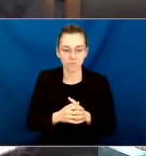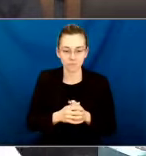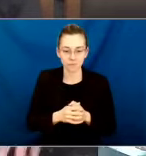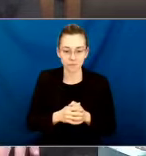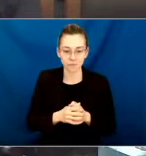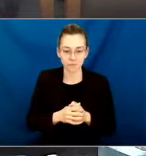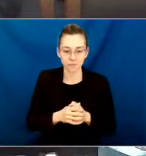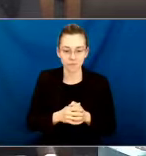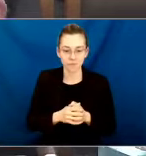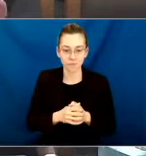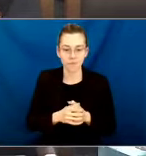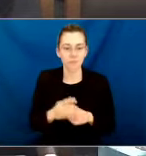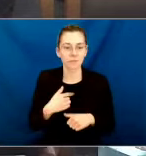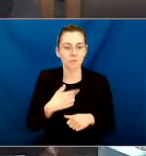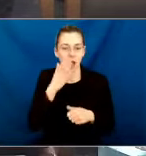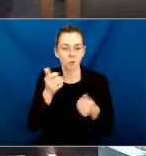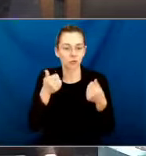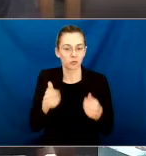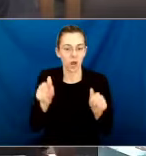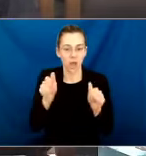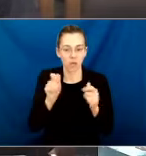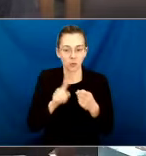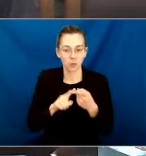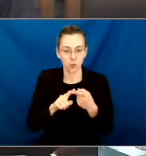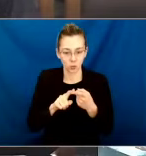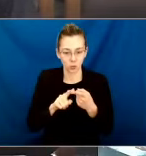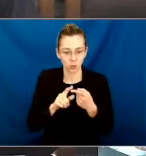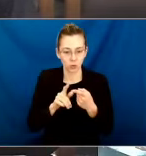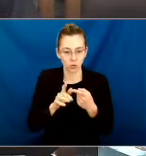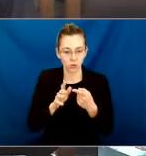try to make this succinct.